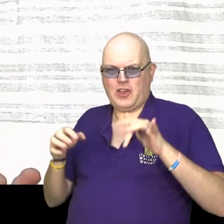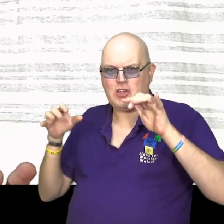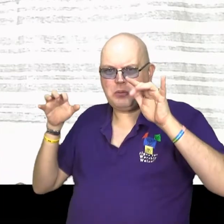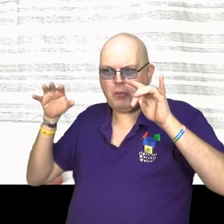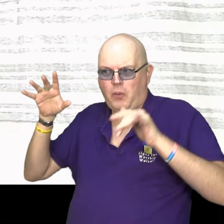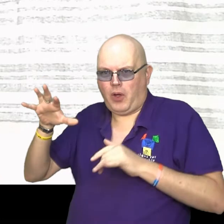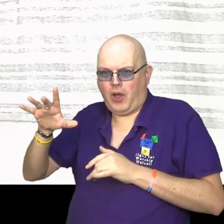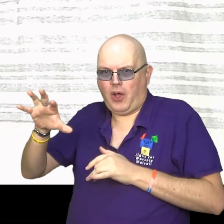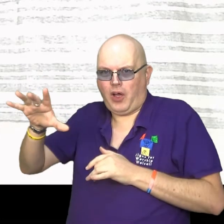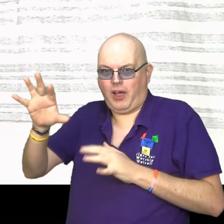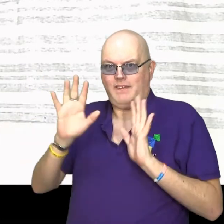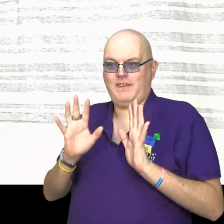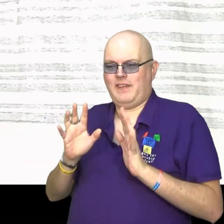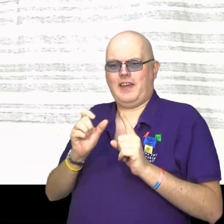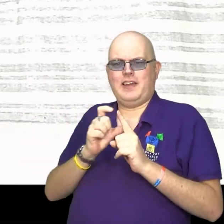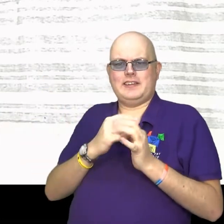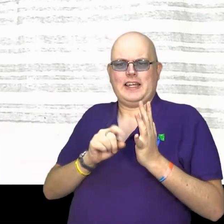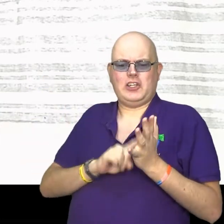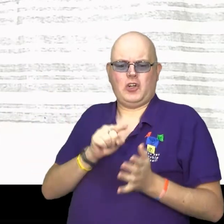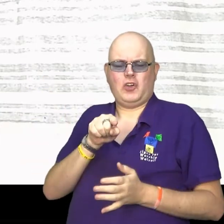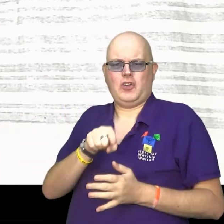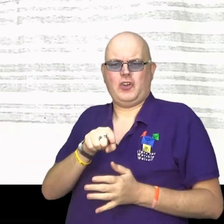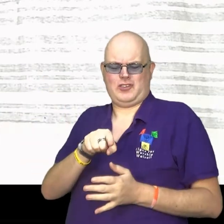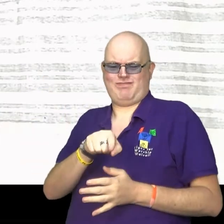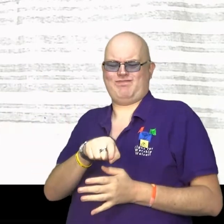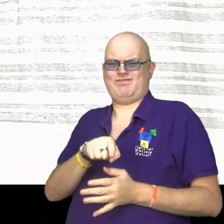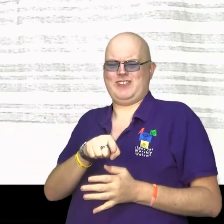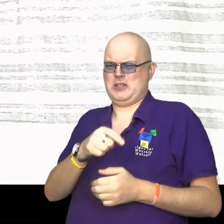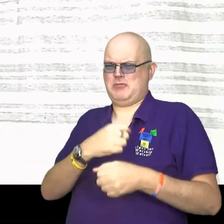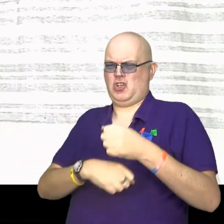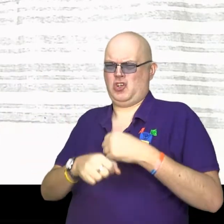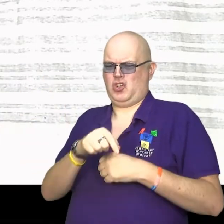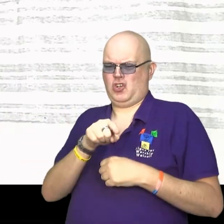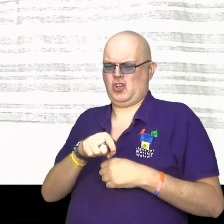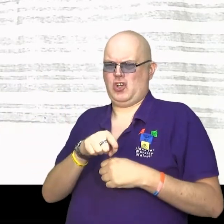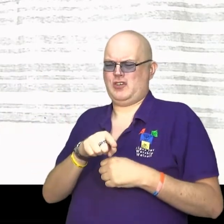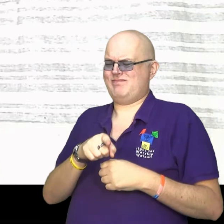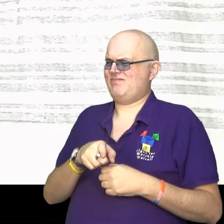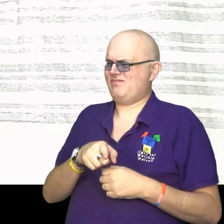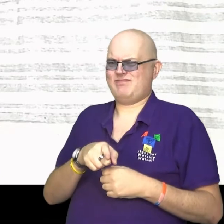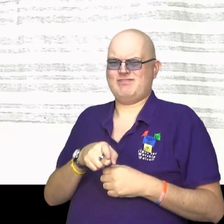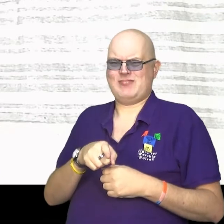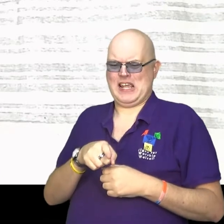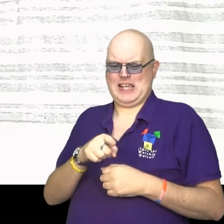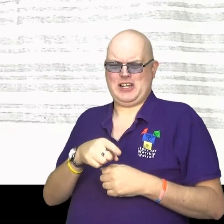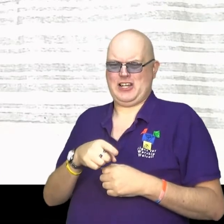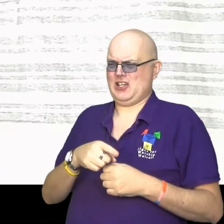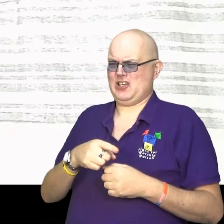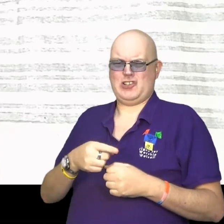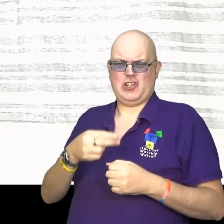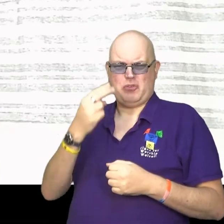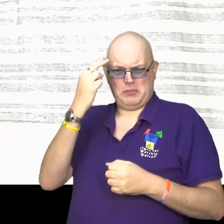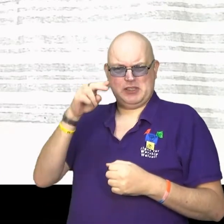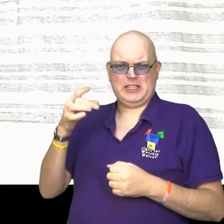a spooky disembodied hand. We've got Daniel, who by this point seems to have become a little bit of a